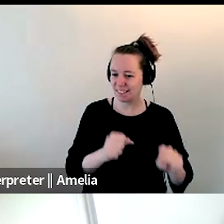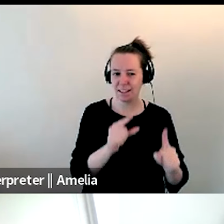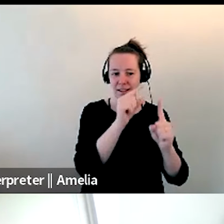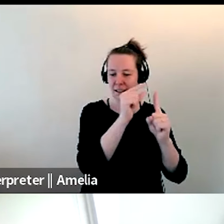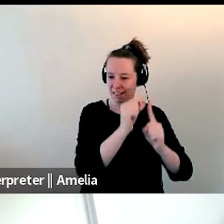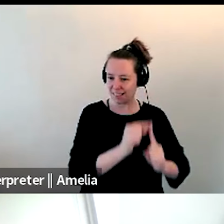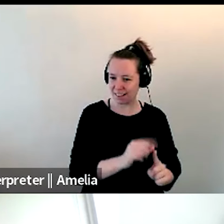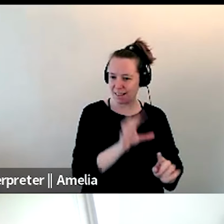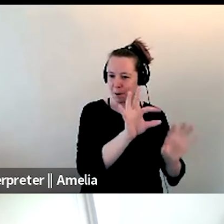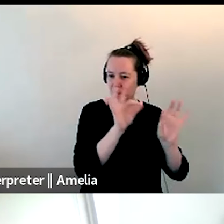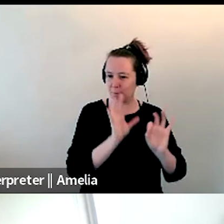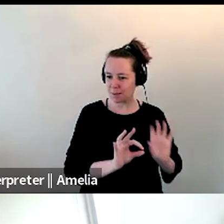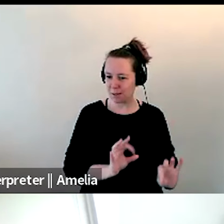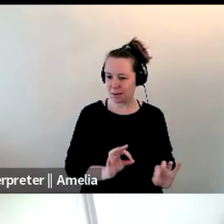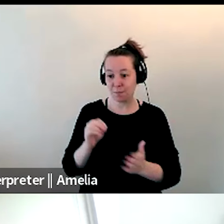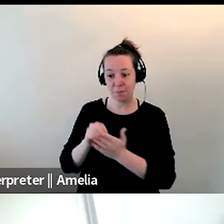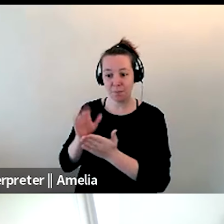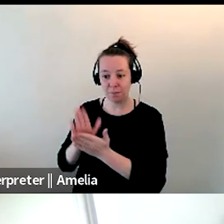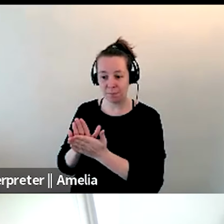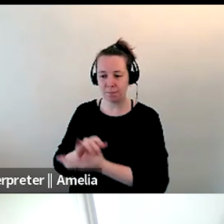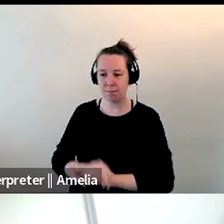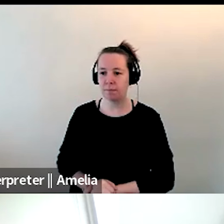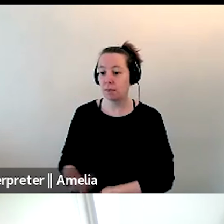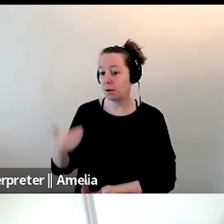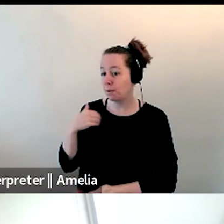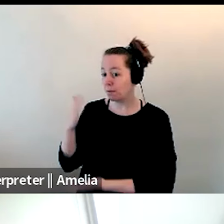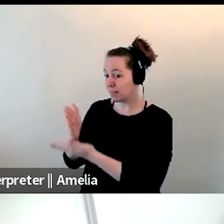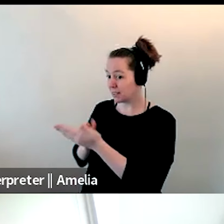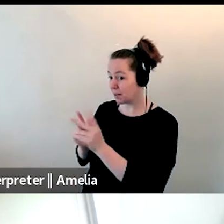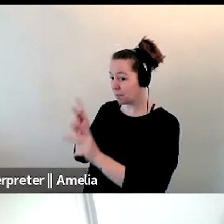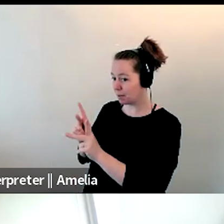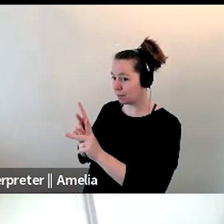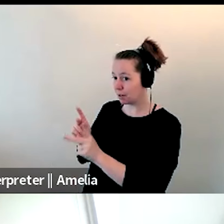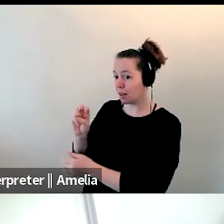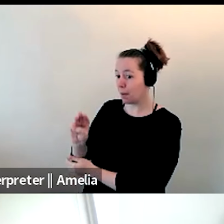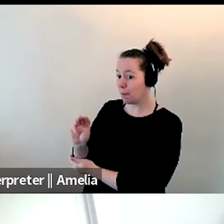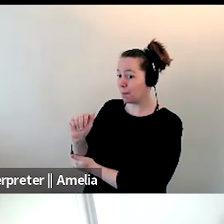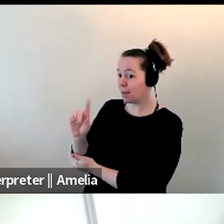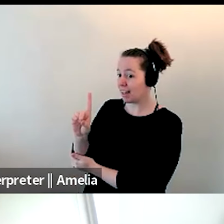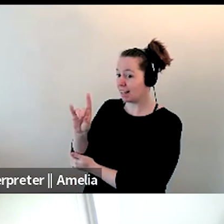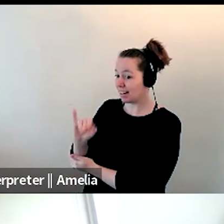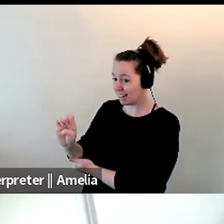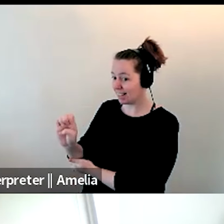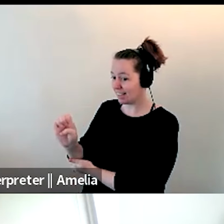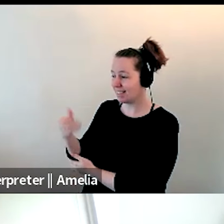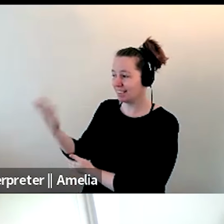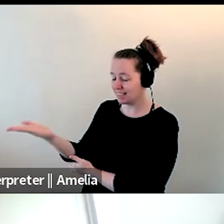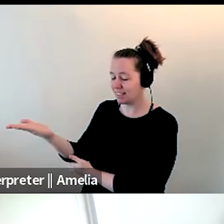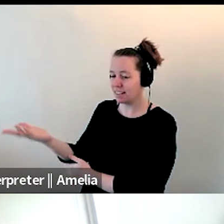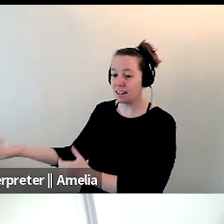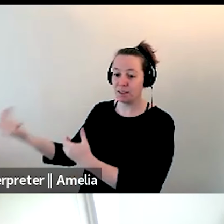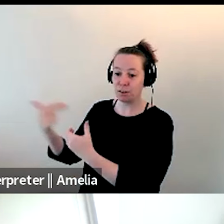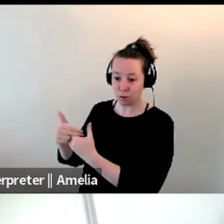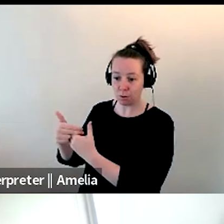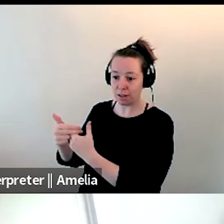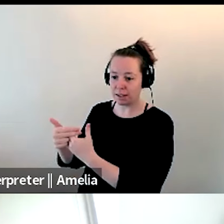those. But we've also got a recent user of Lumina Spark. So I'd like to introduce her and invite her into the conversation.